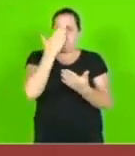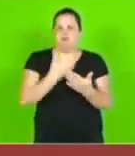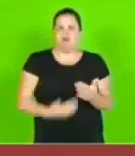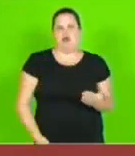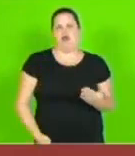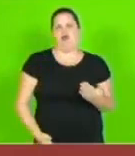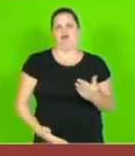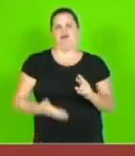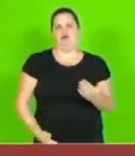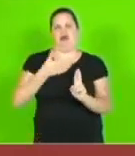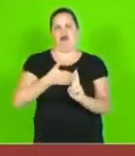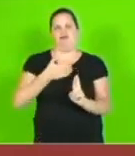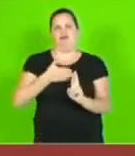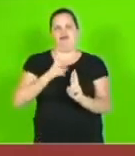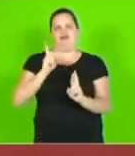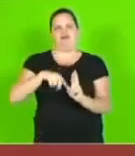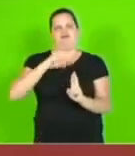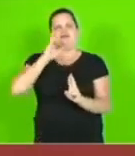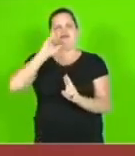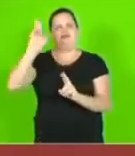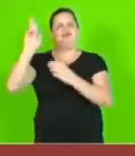The pastor,